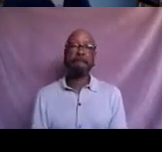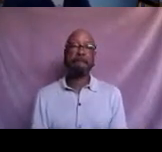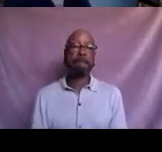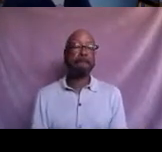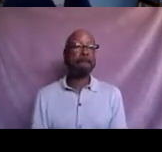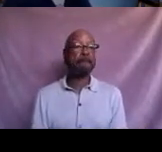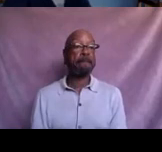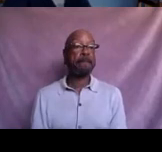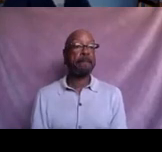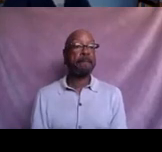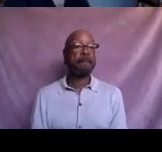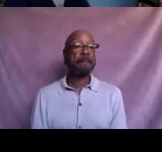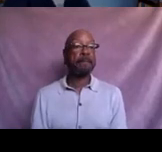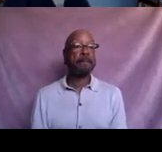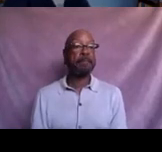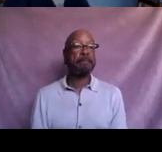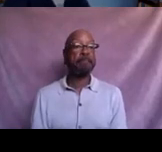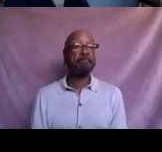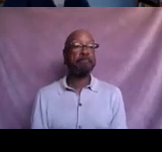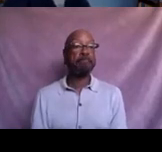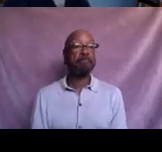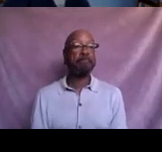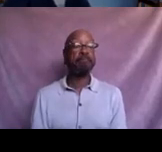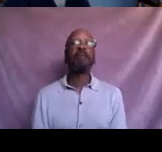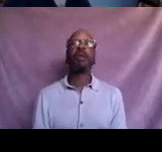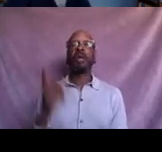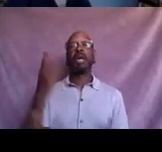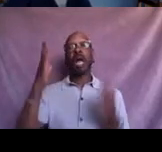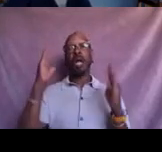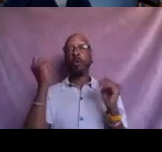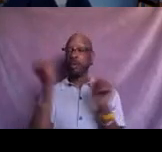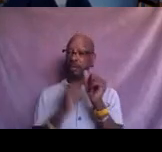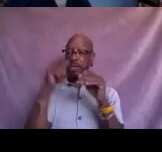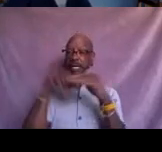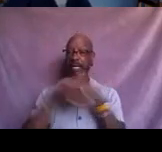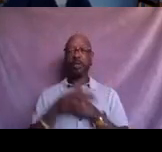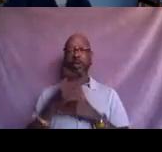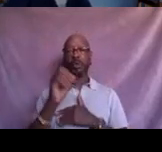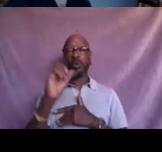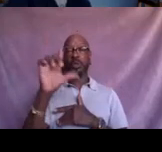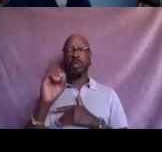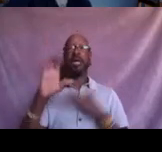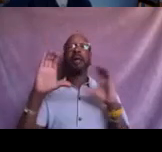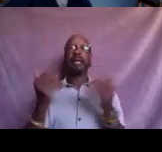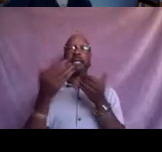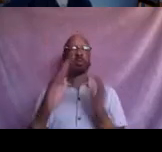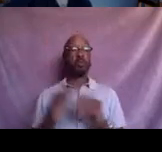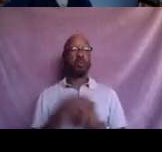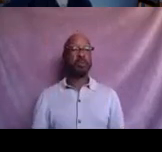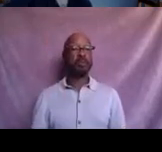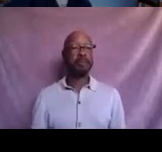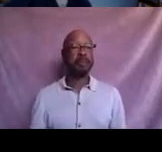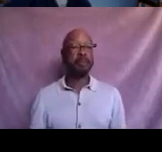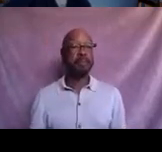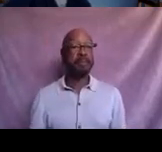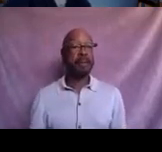Okay, so I'm hoping that everyone has gotten to Google Classroom in one way or another. And when you get